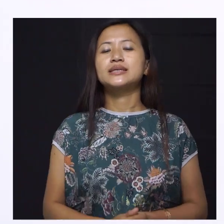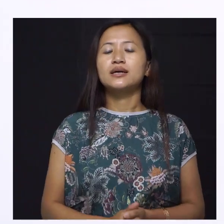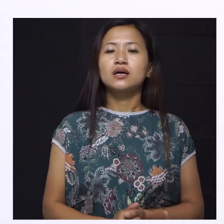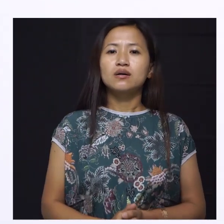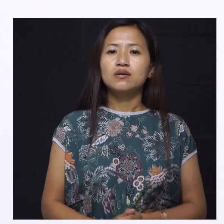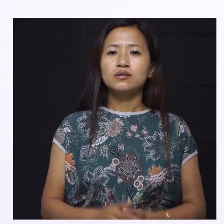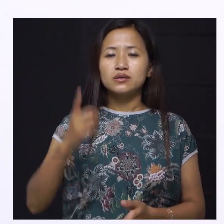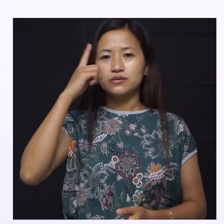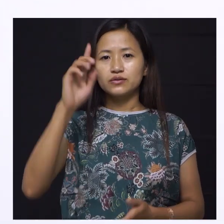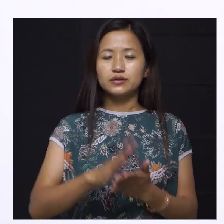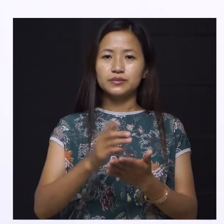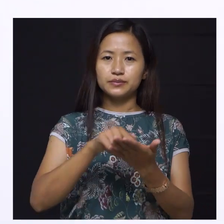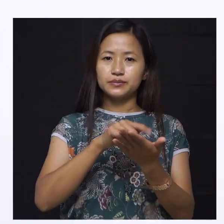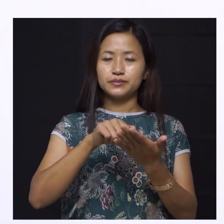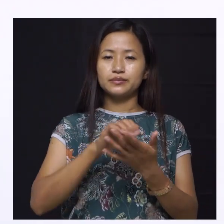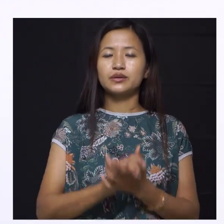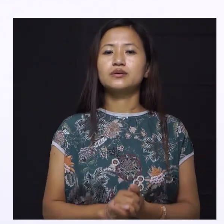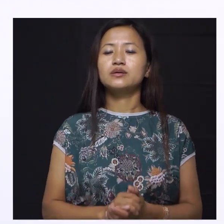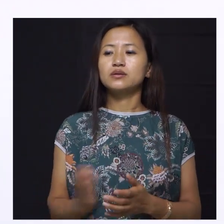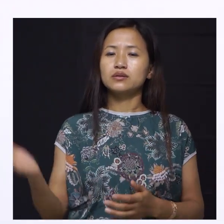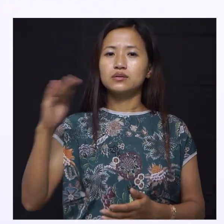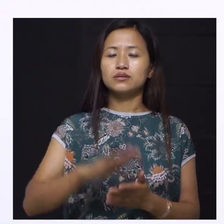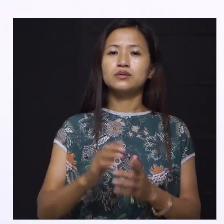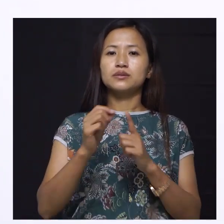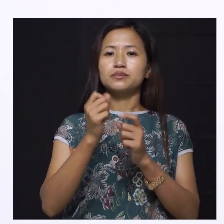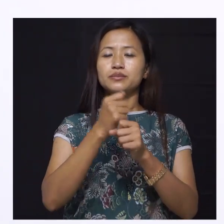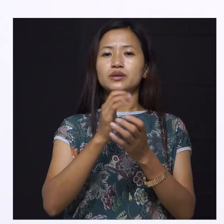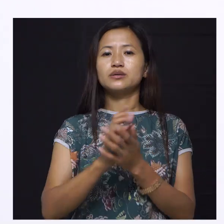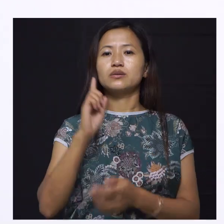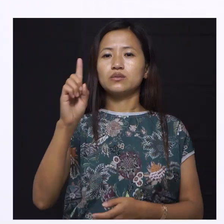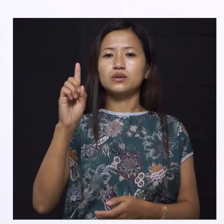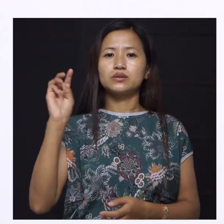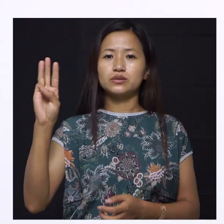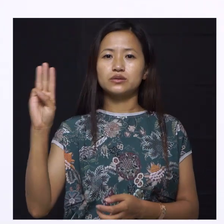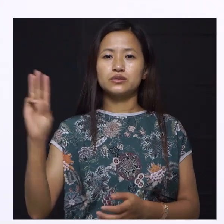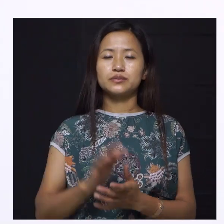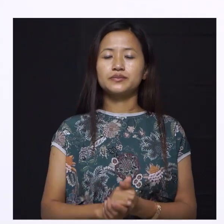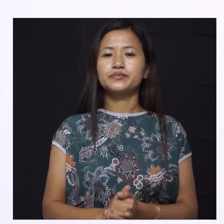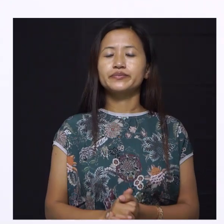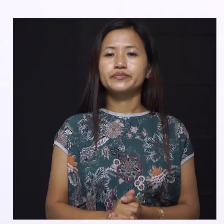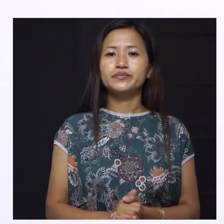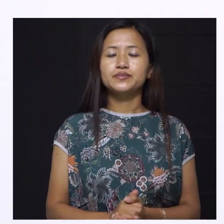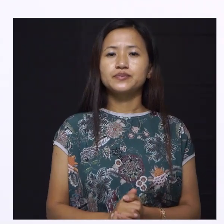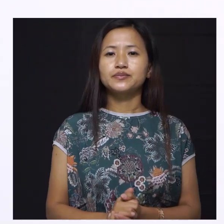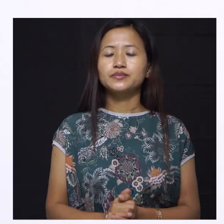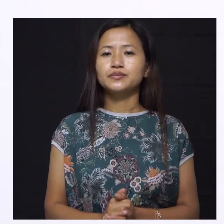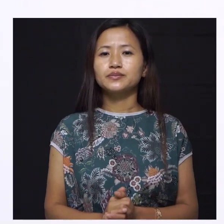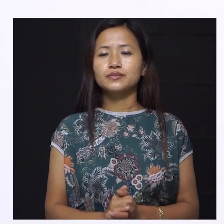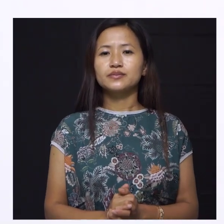explaining, but for the first part, I want all of you to come with me to page number 133, okay? Page number